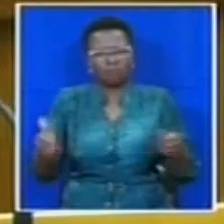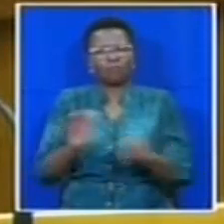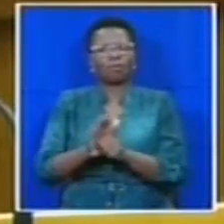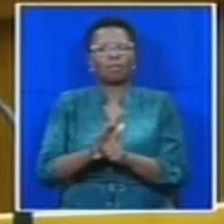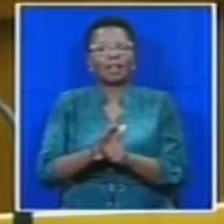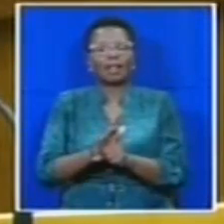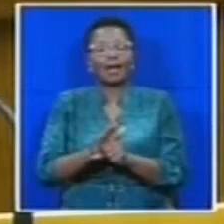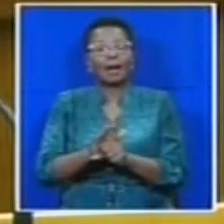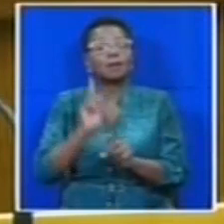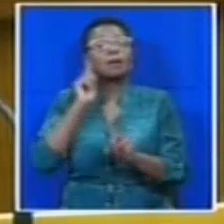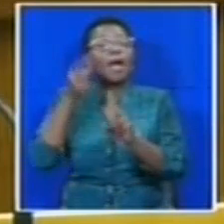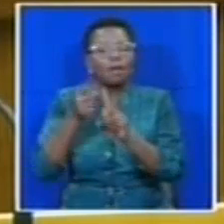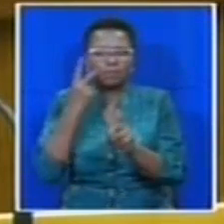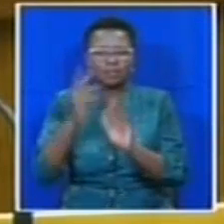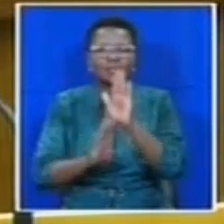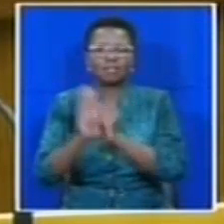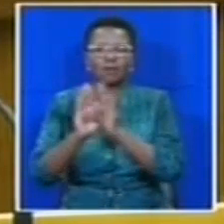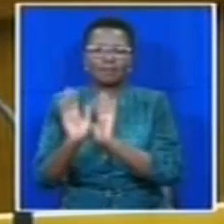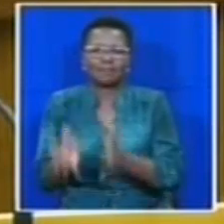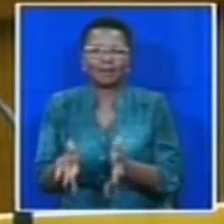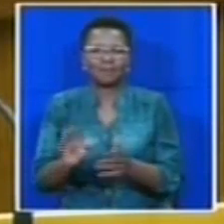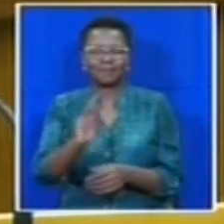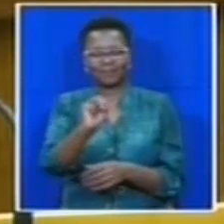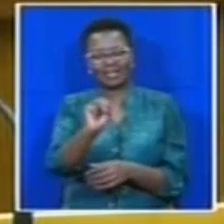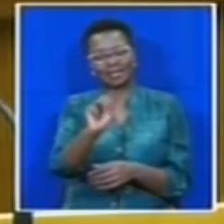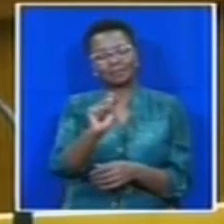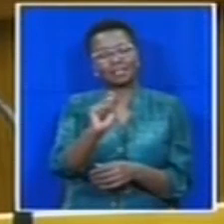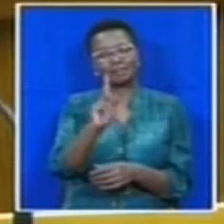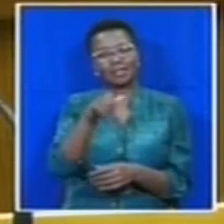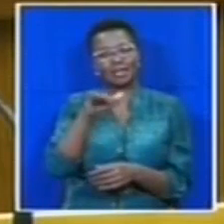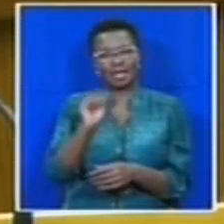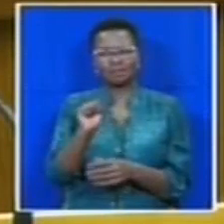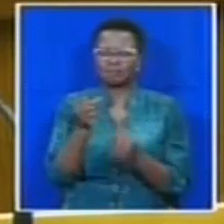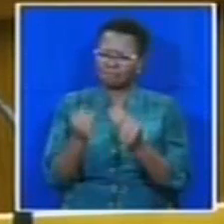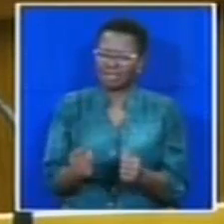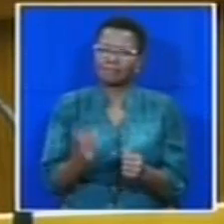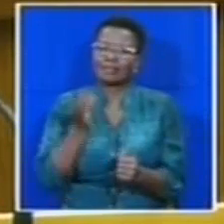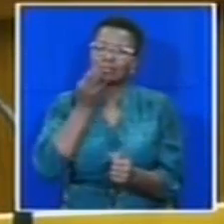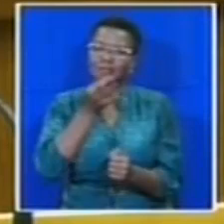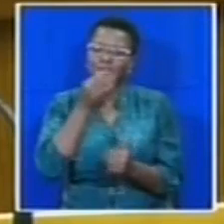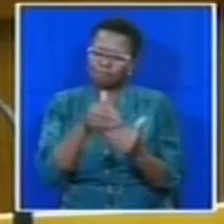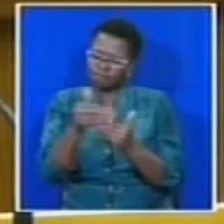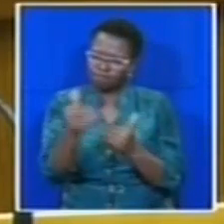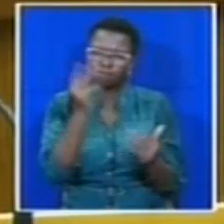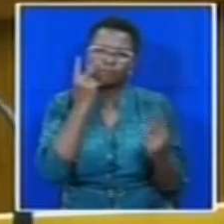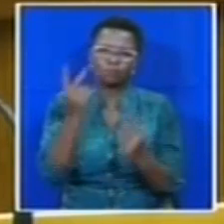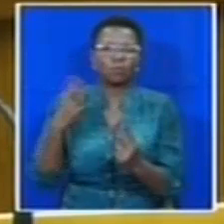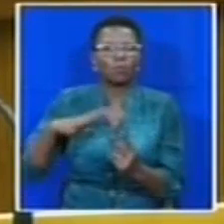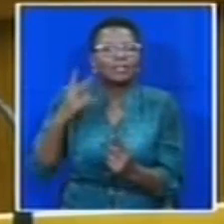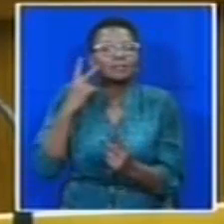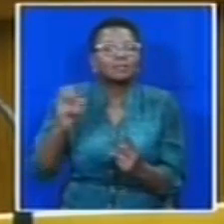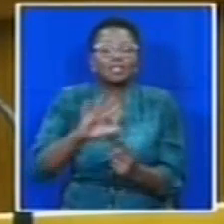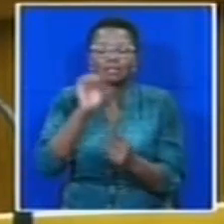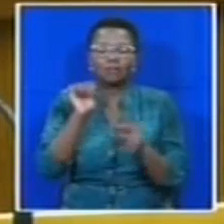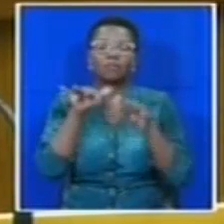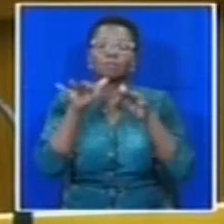framework. The medium-term budget policy statement reaffirms our approach to building a national consensus